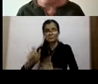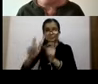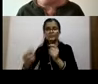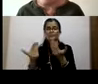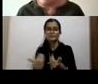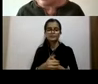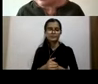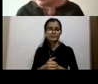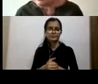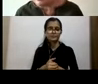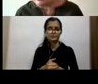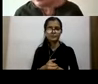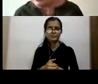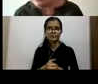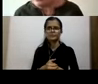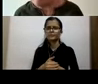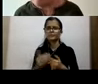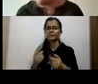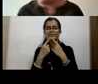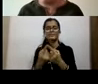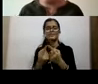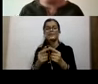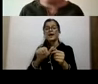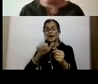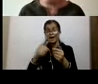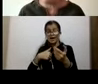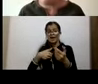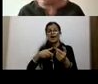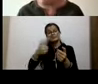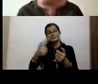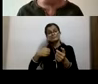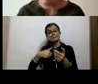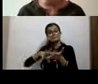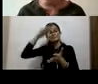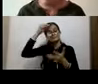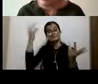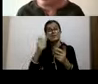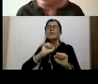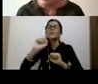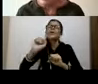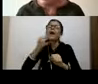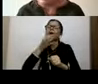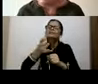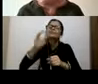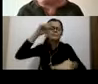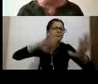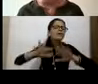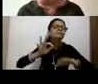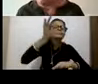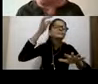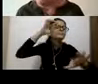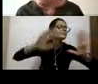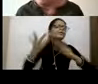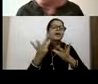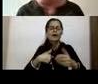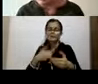And so the other lesson that I learned is everybody kept asking, you know, what's your plan? What's your business plan? What's your long-term plan? And I just kept saying, I don't